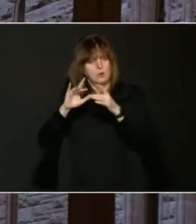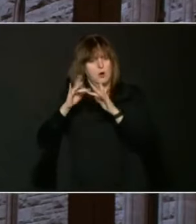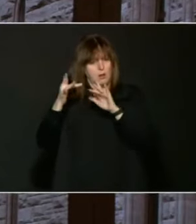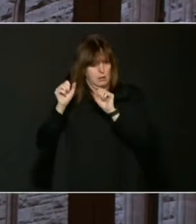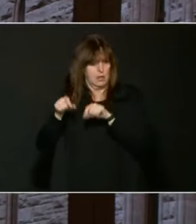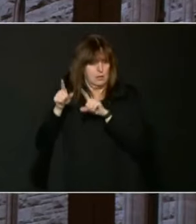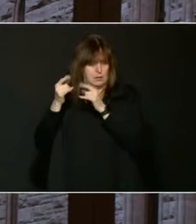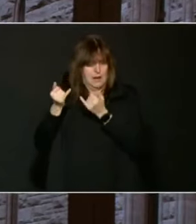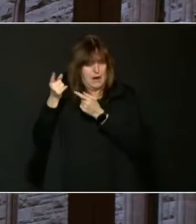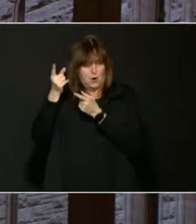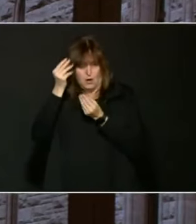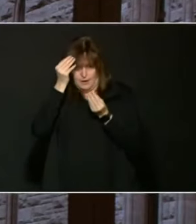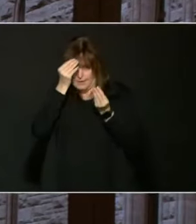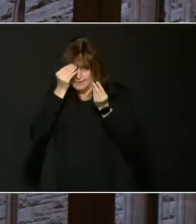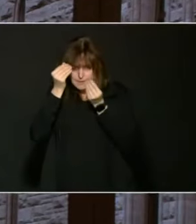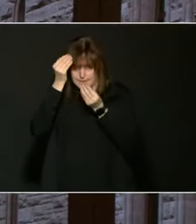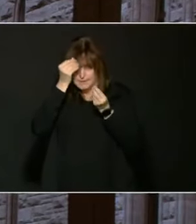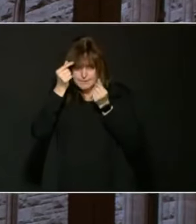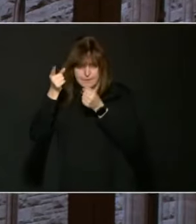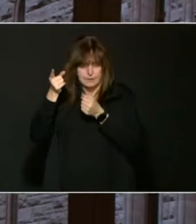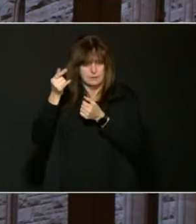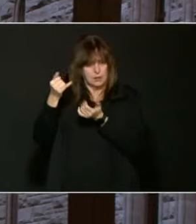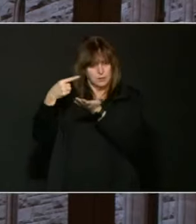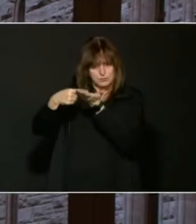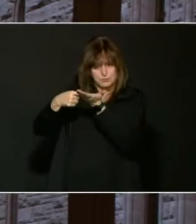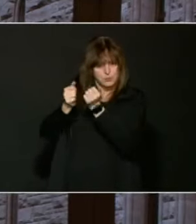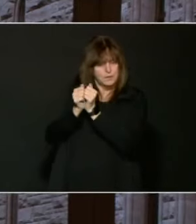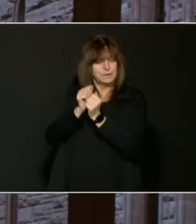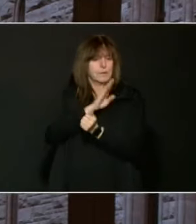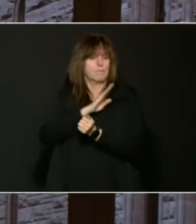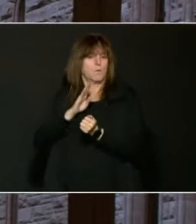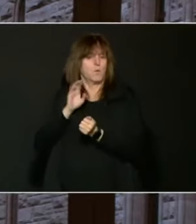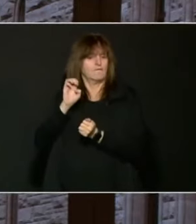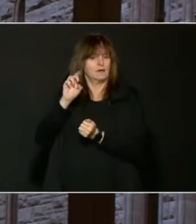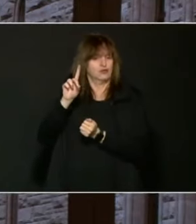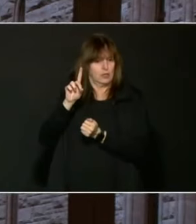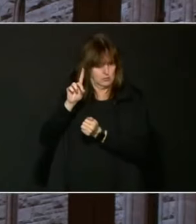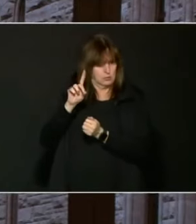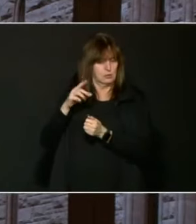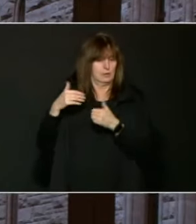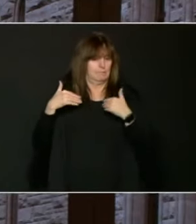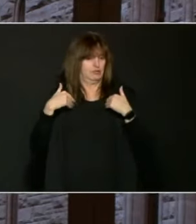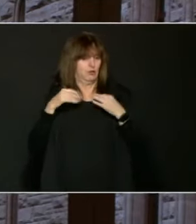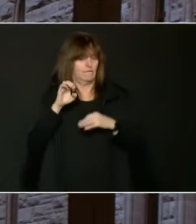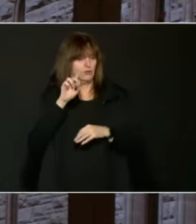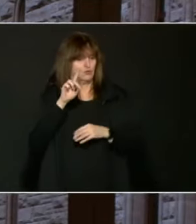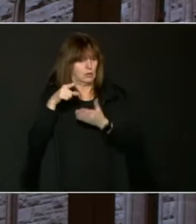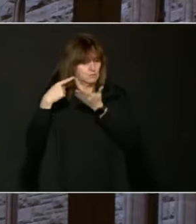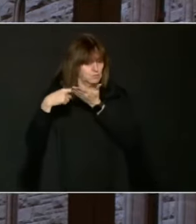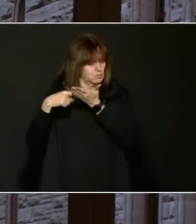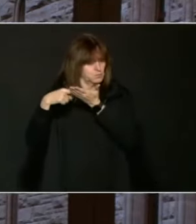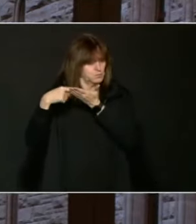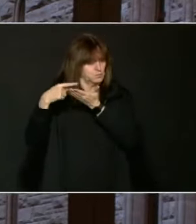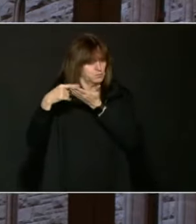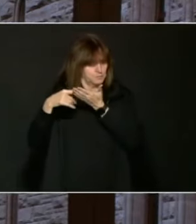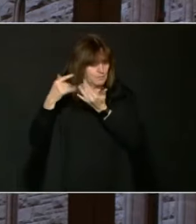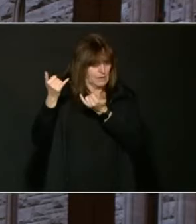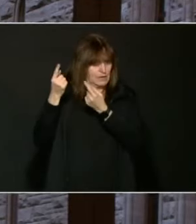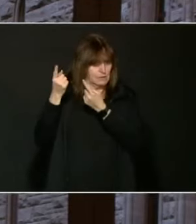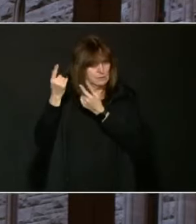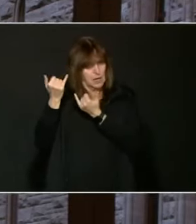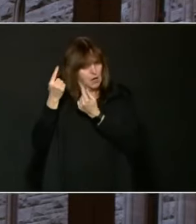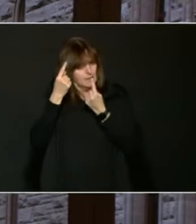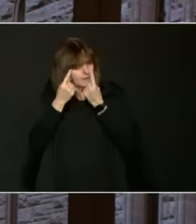of Education, as well as with the Ministry of Education. So I think that's something that's being